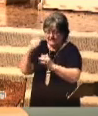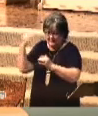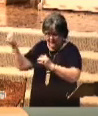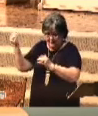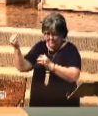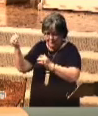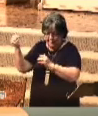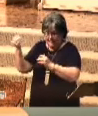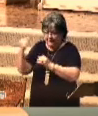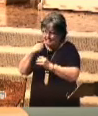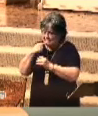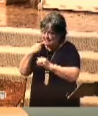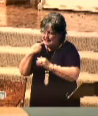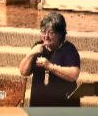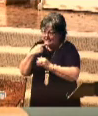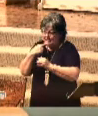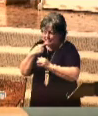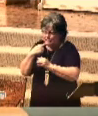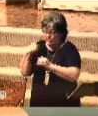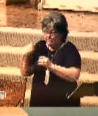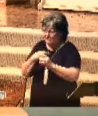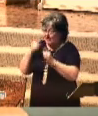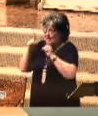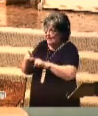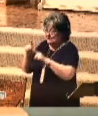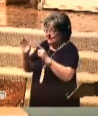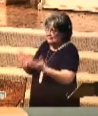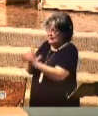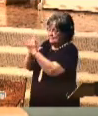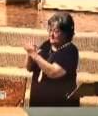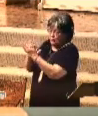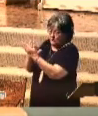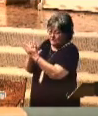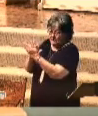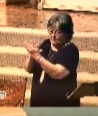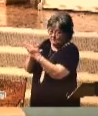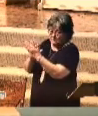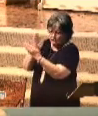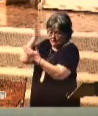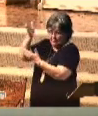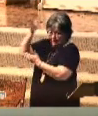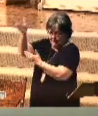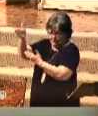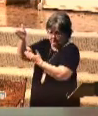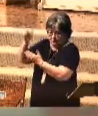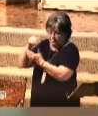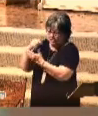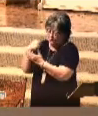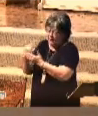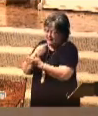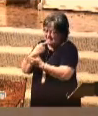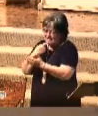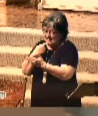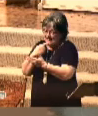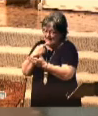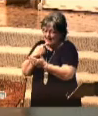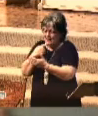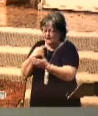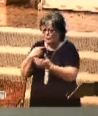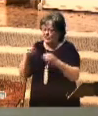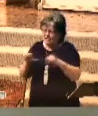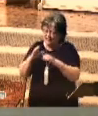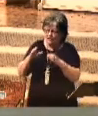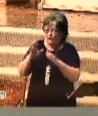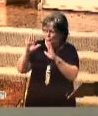going to be accountable to Him. One day we're going to stand before Him. And we can say, "We've done a lot of wonderful